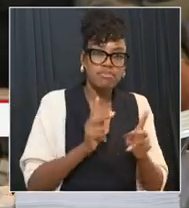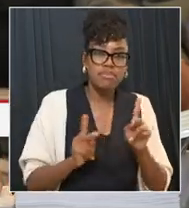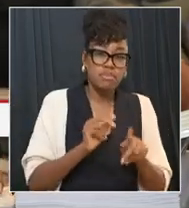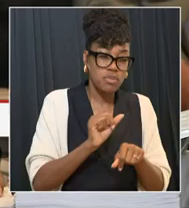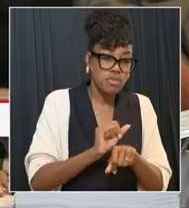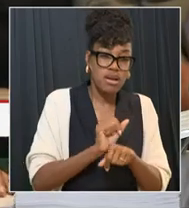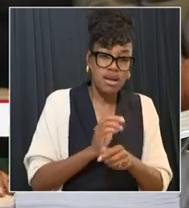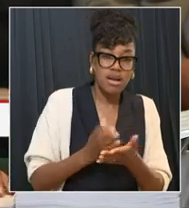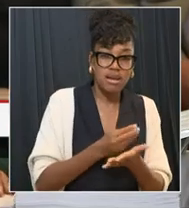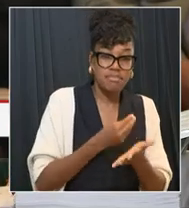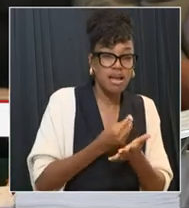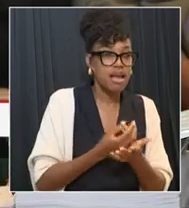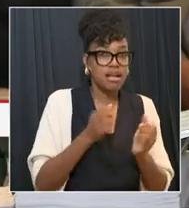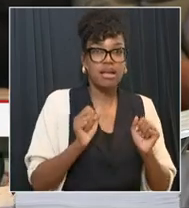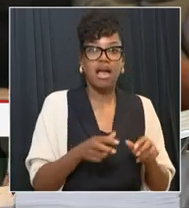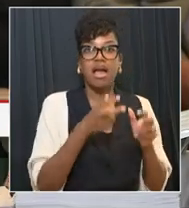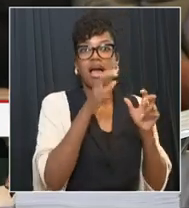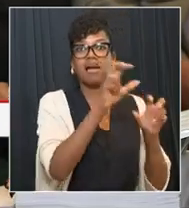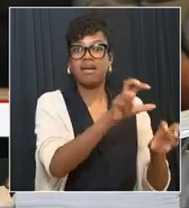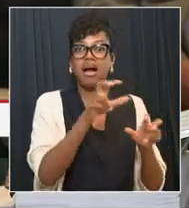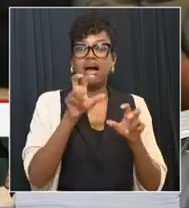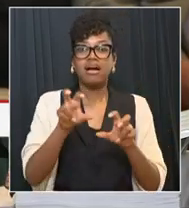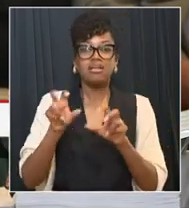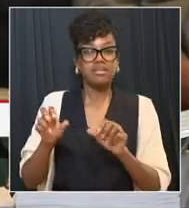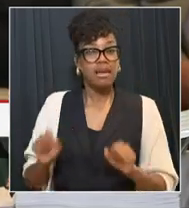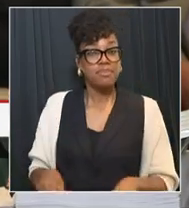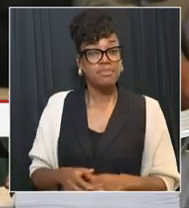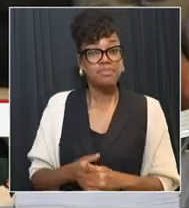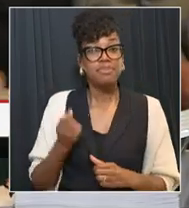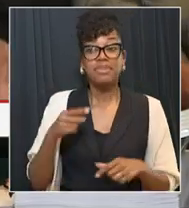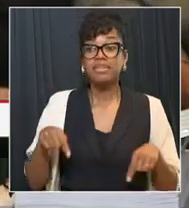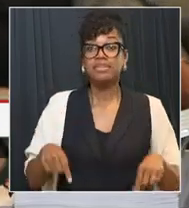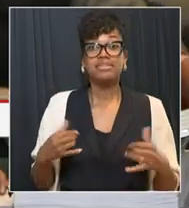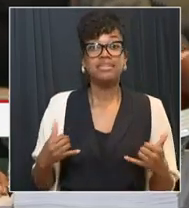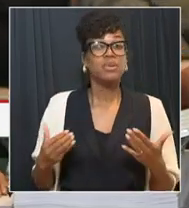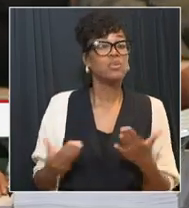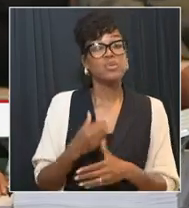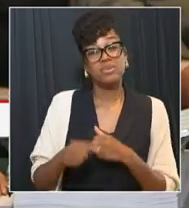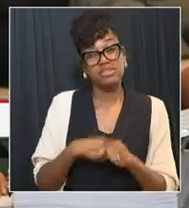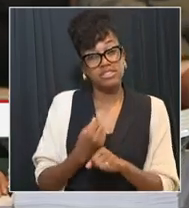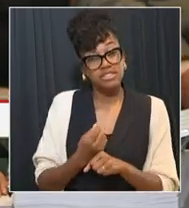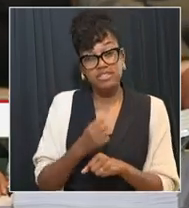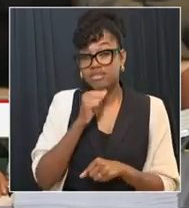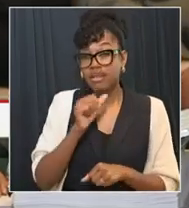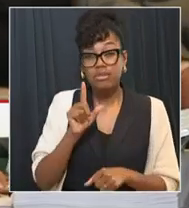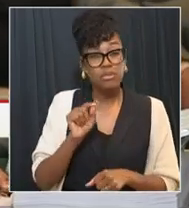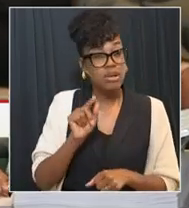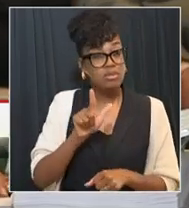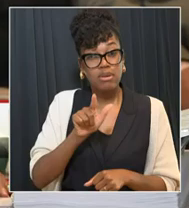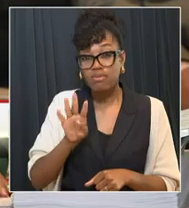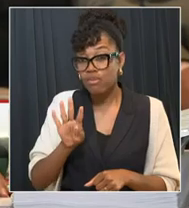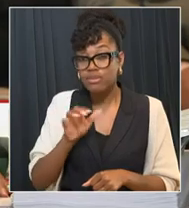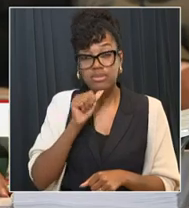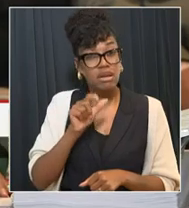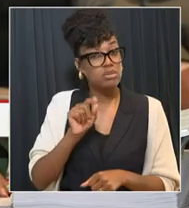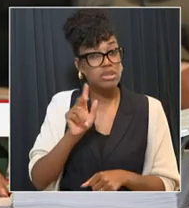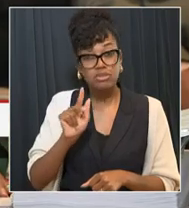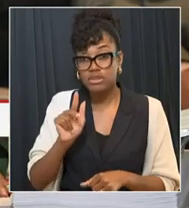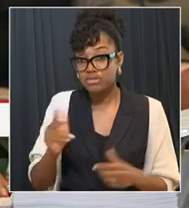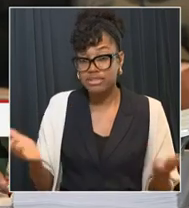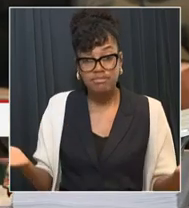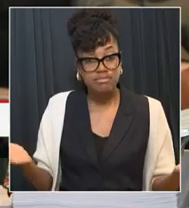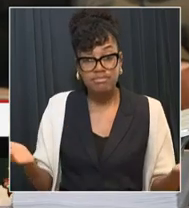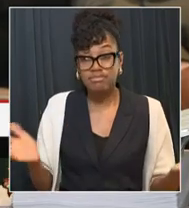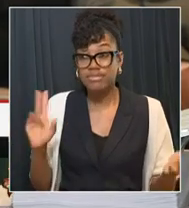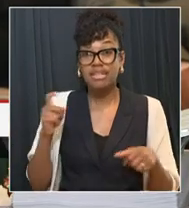And we also can't act like today is 2024 or 2023. It's not, folks.